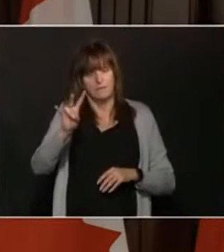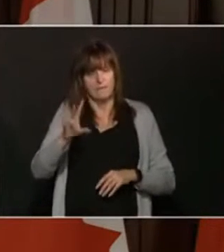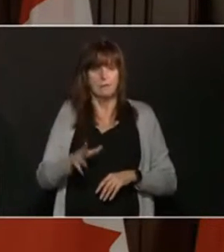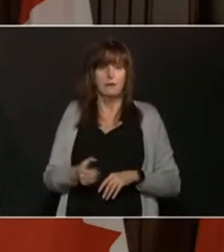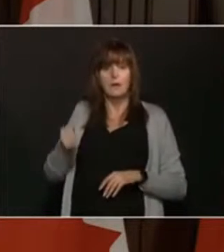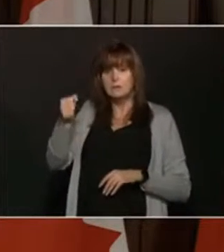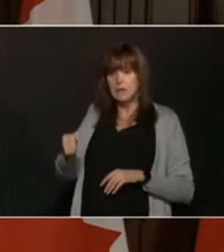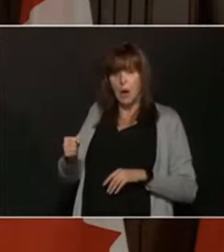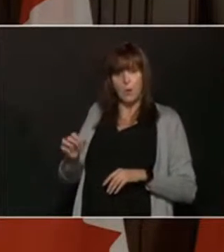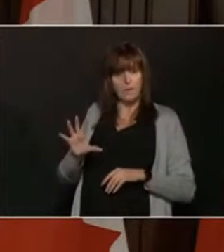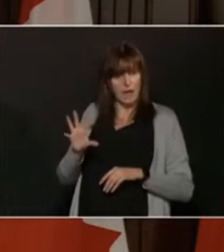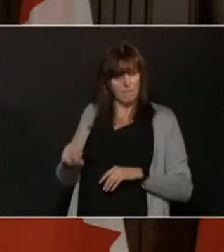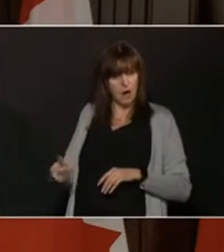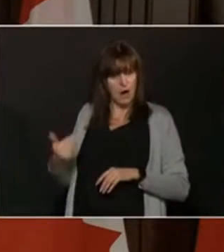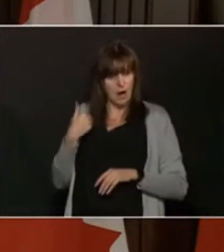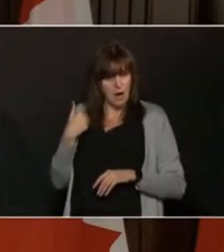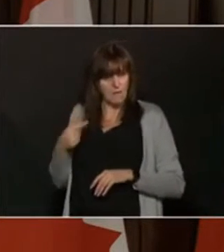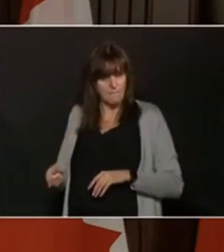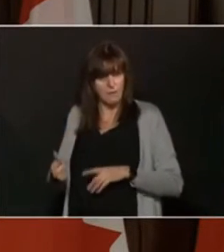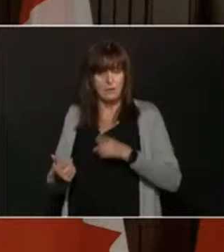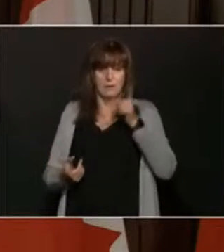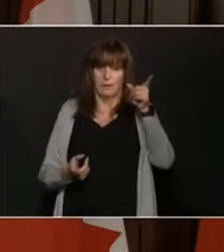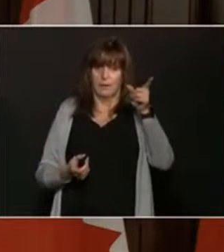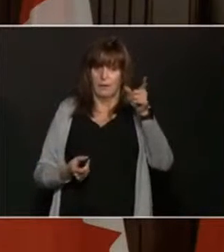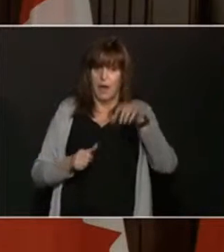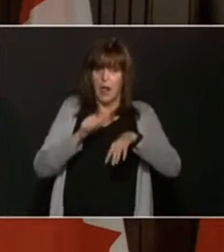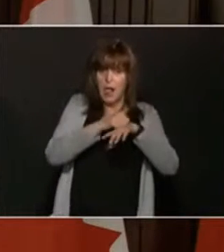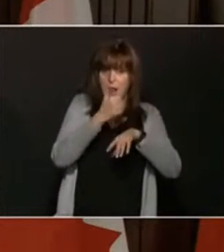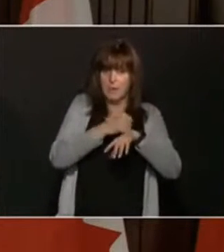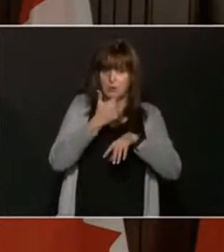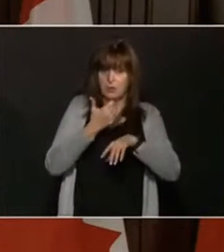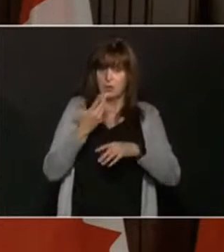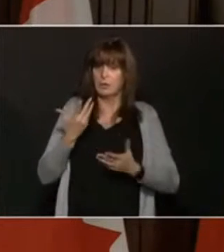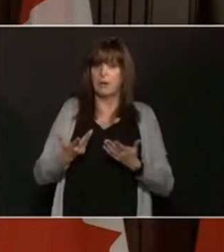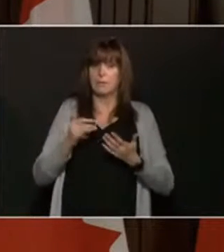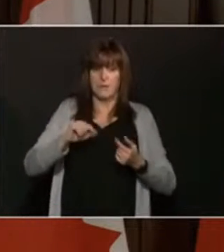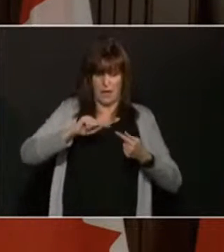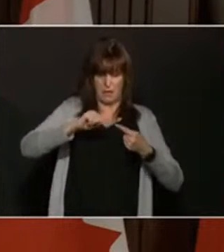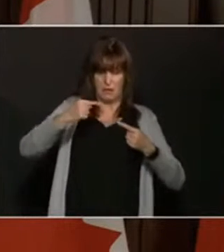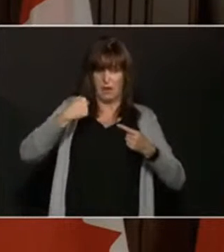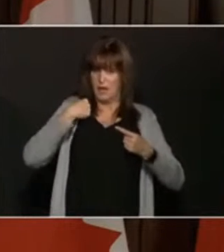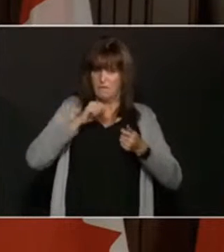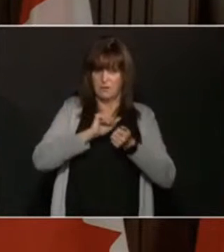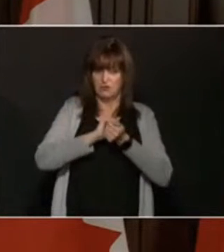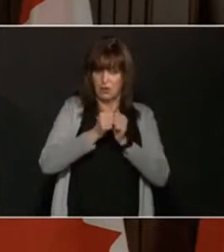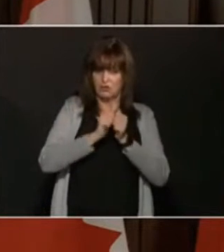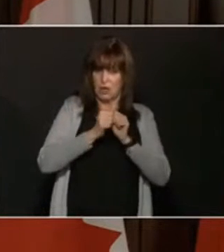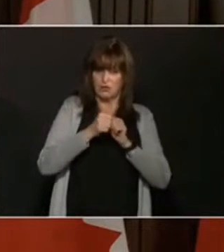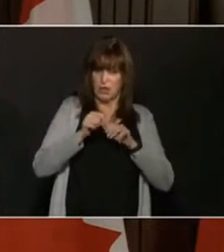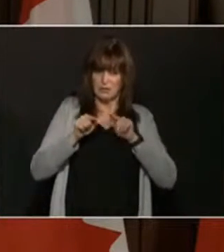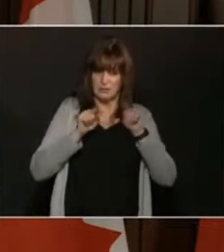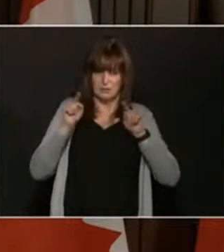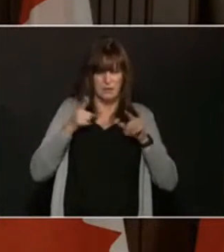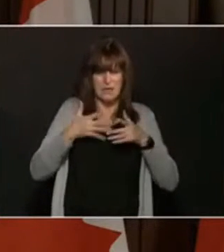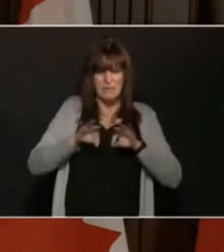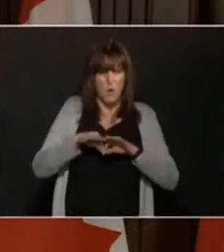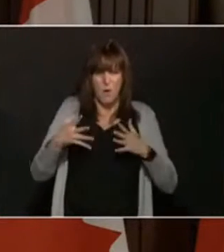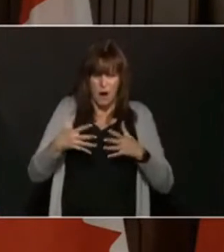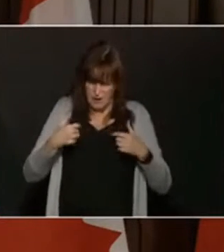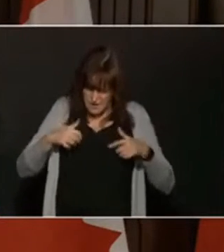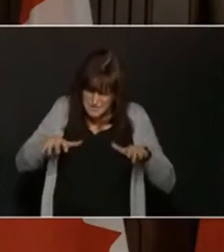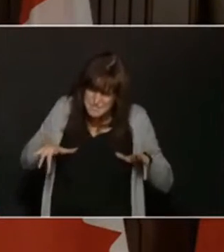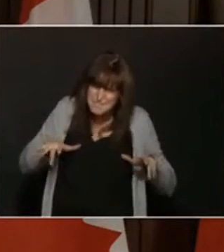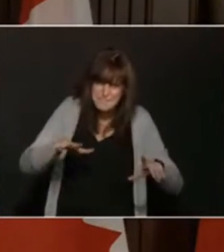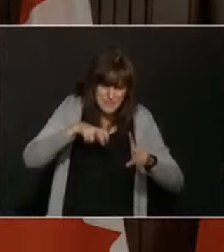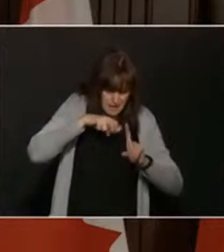So doing active surveillance and looking at the genomic sequence of the virus is really important.